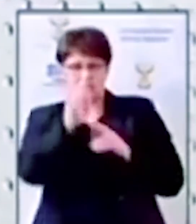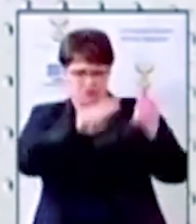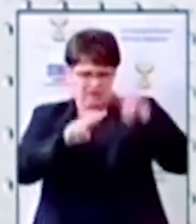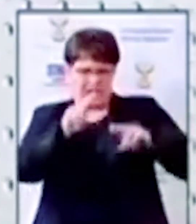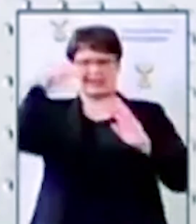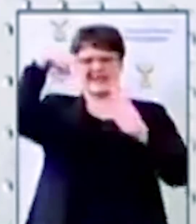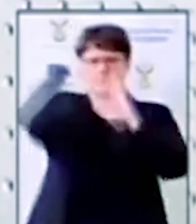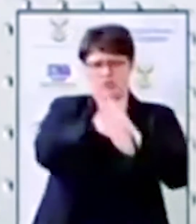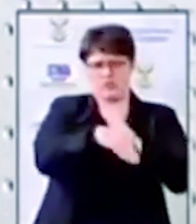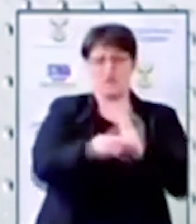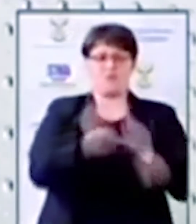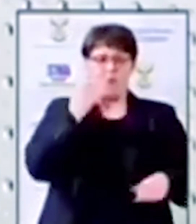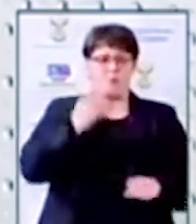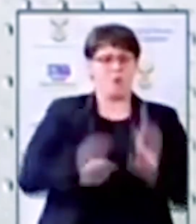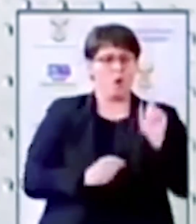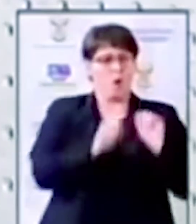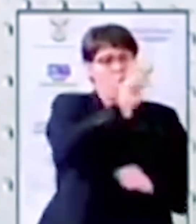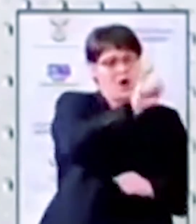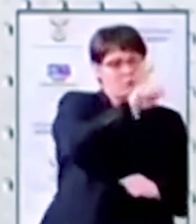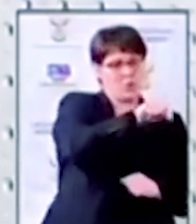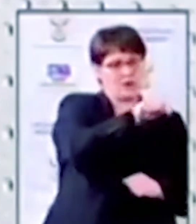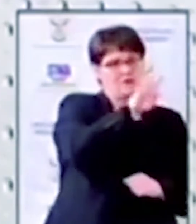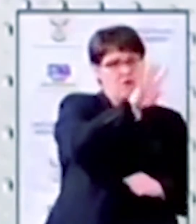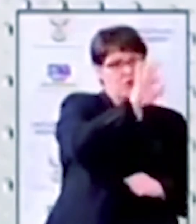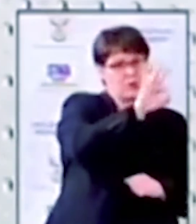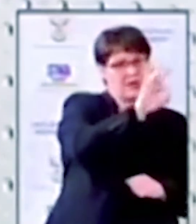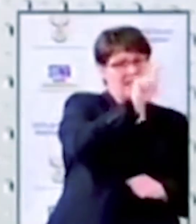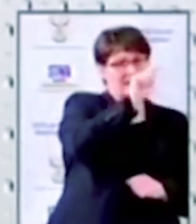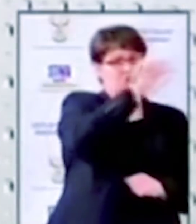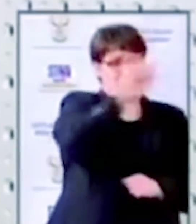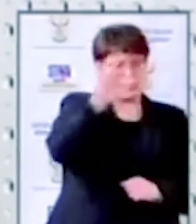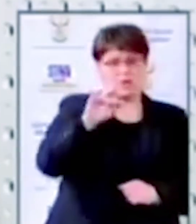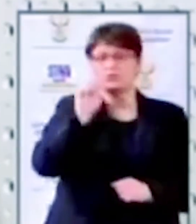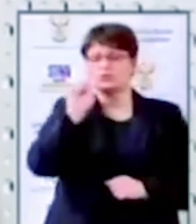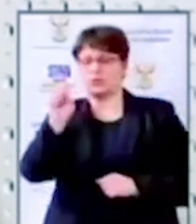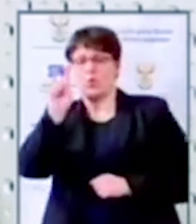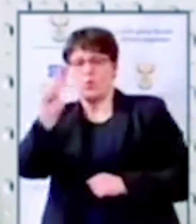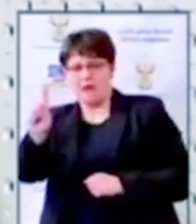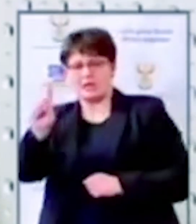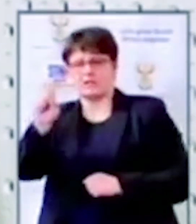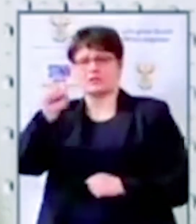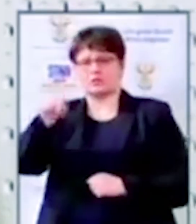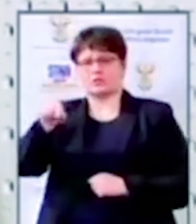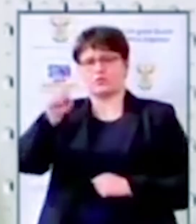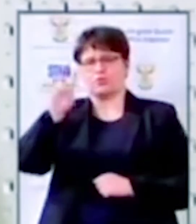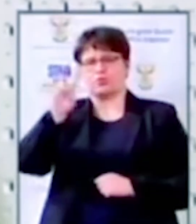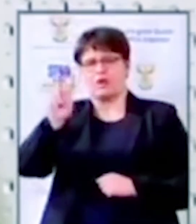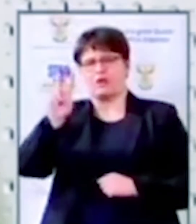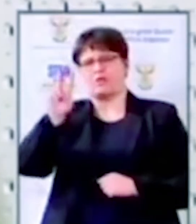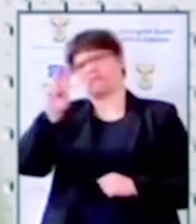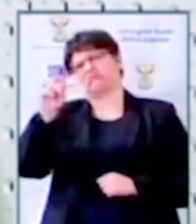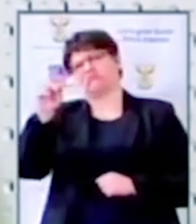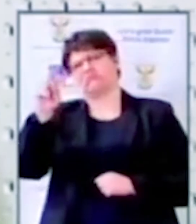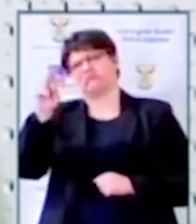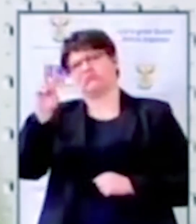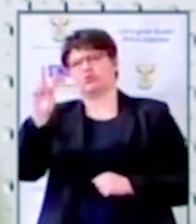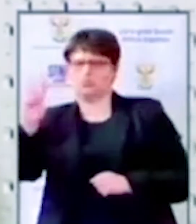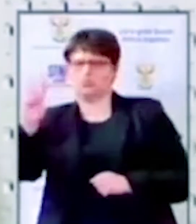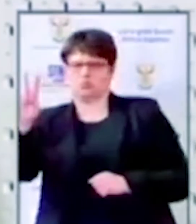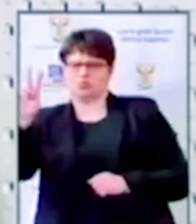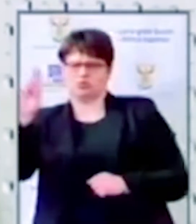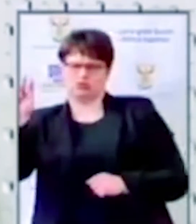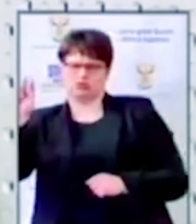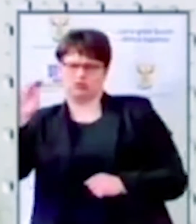from 1.43 trillion rand to 1.12 trillion rand. That means that we